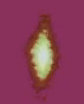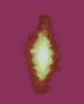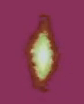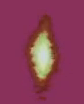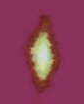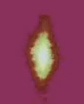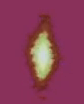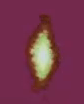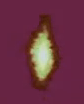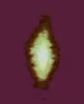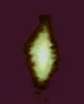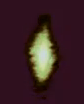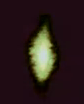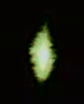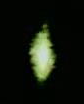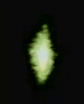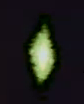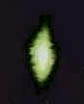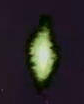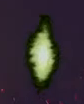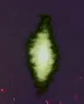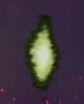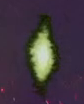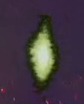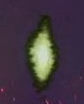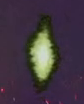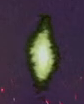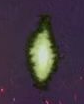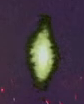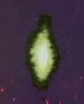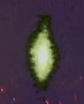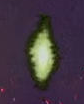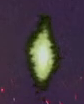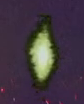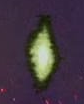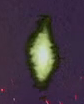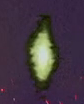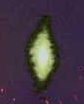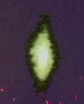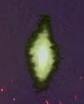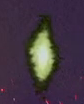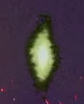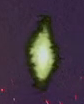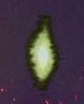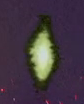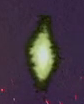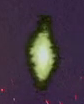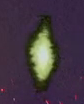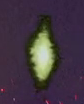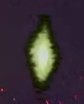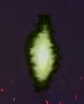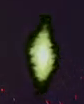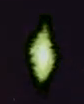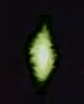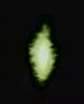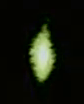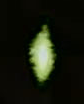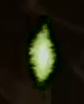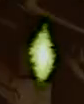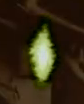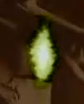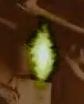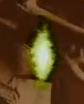every chain. There's salvation in your name, Jesus